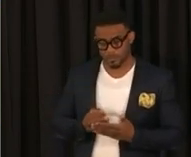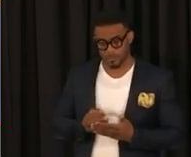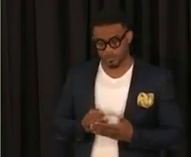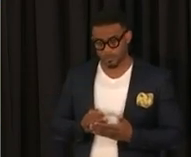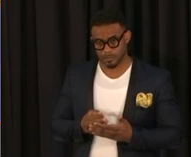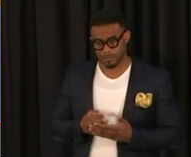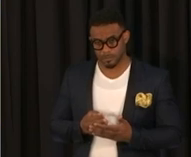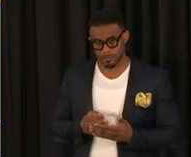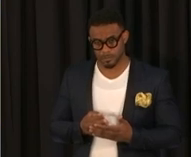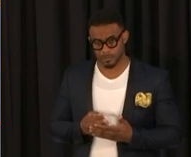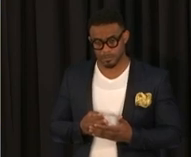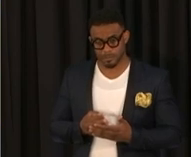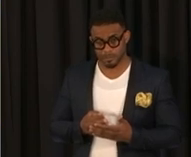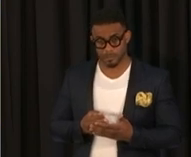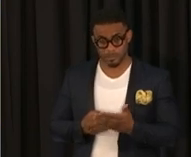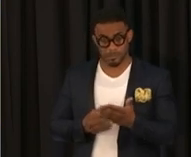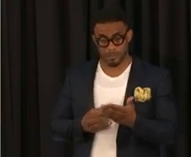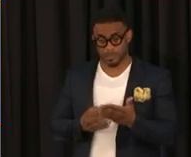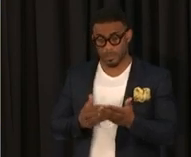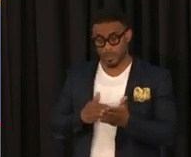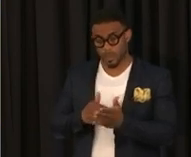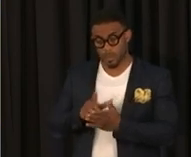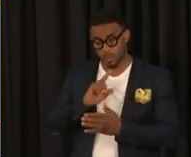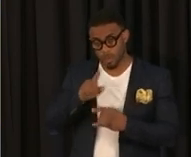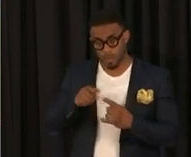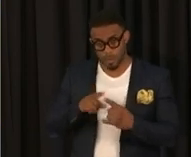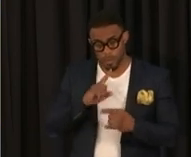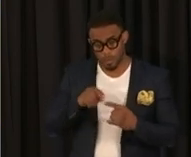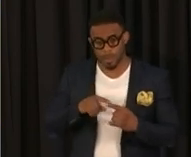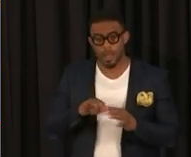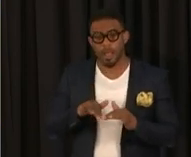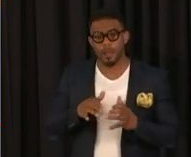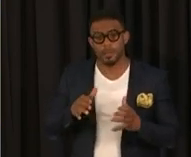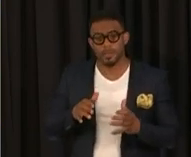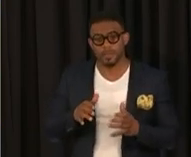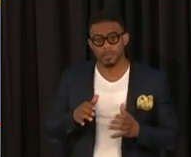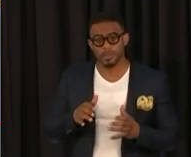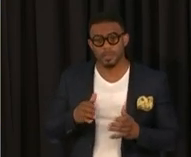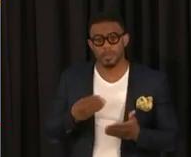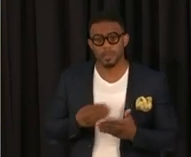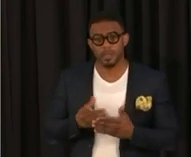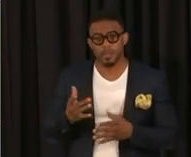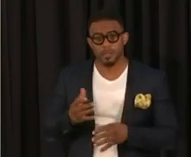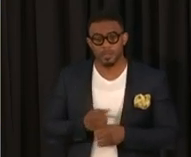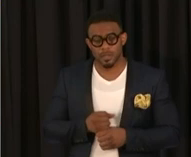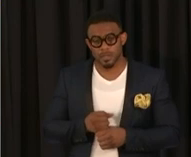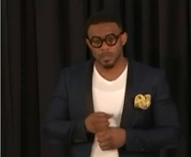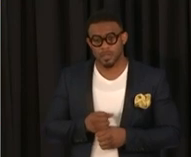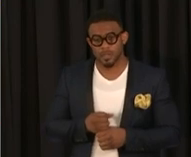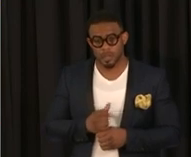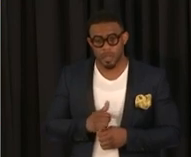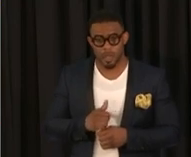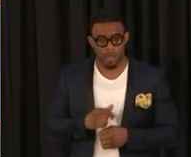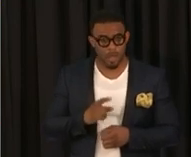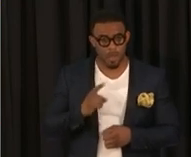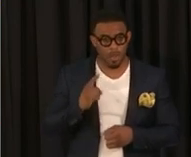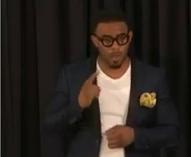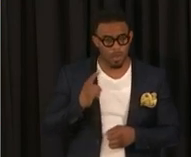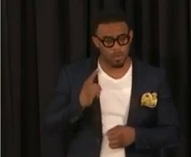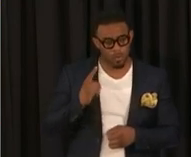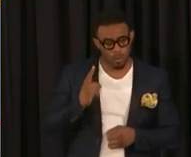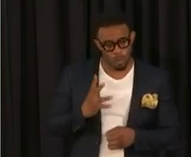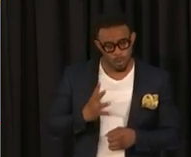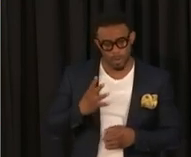and has often when we talk, he talks about how much money he receives on a quarterly